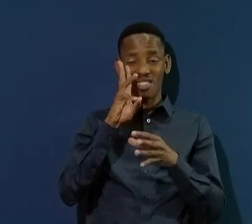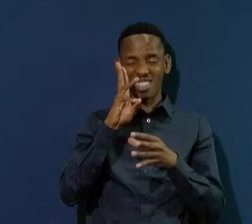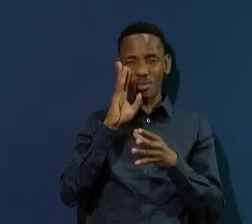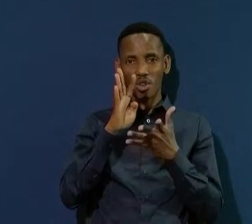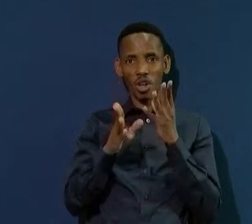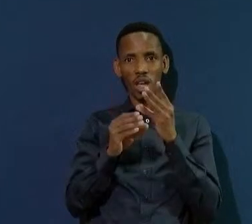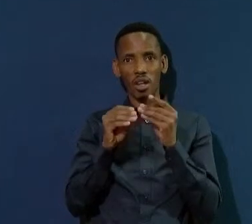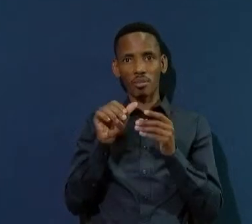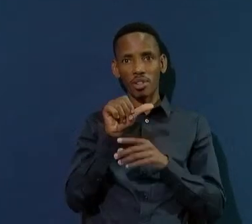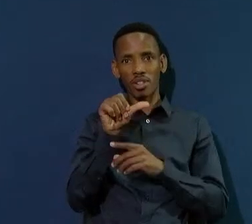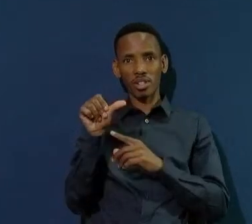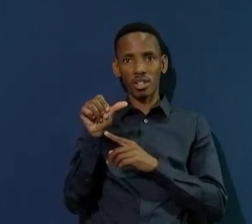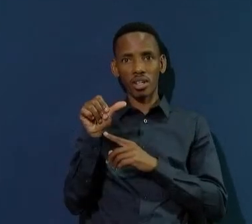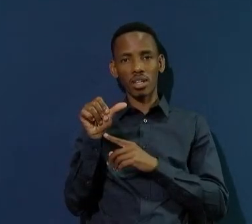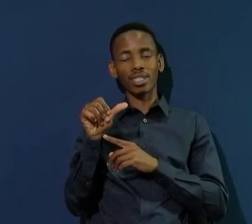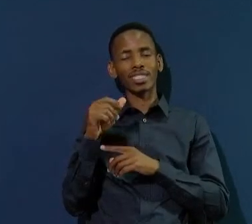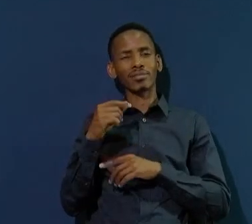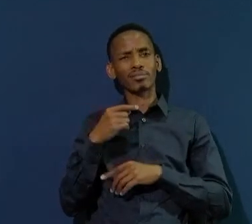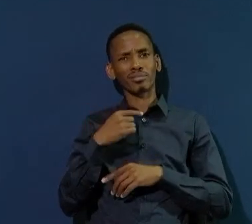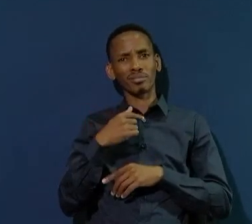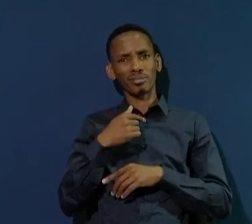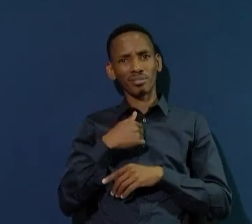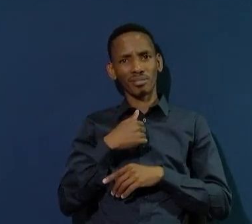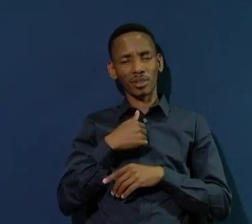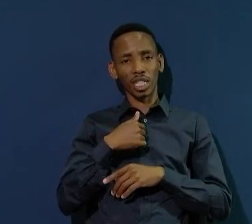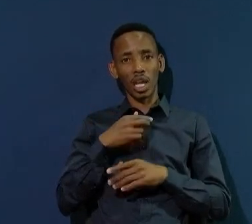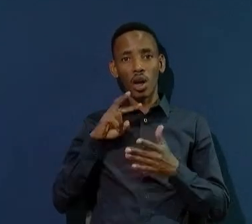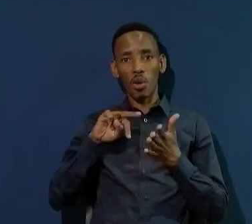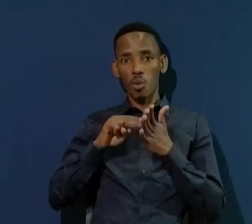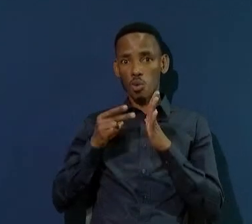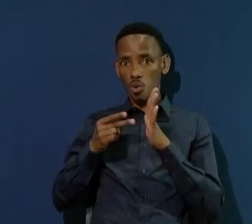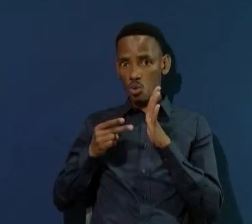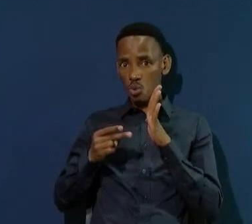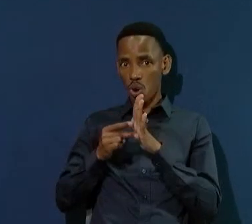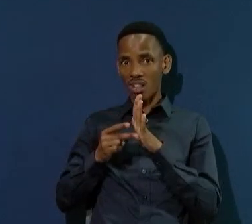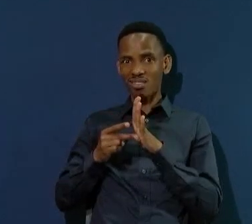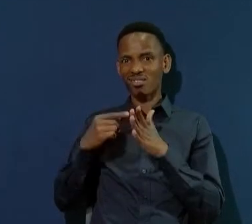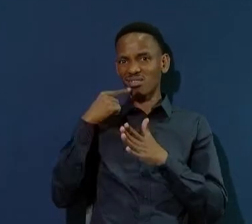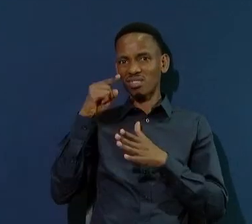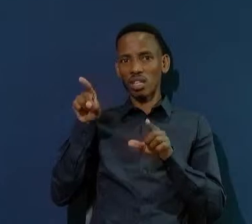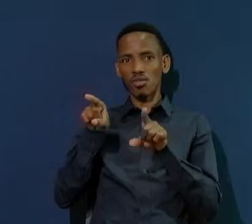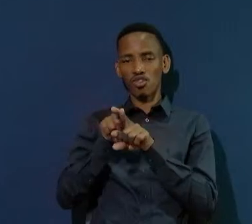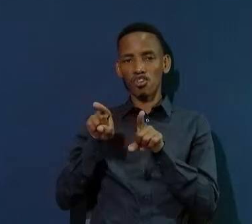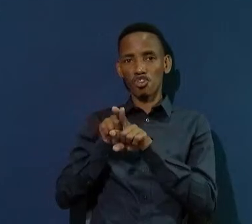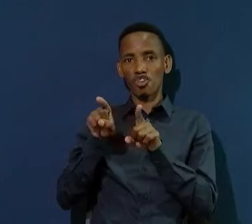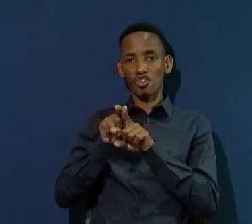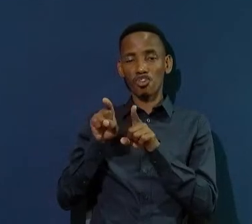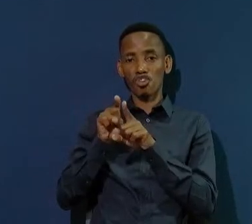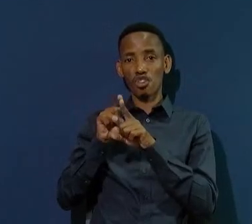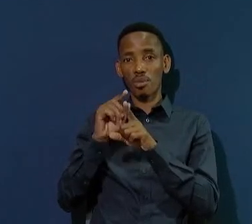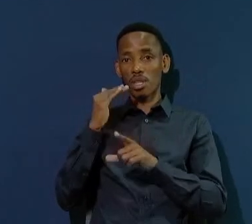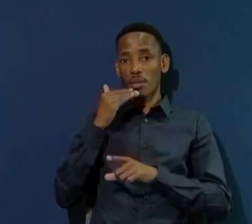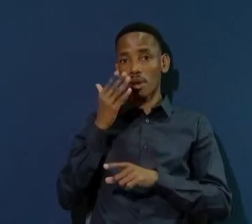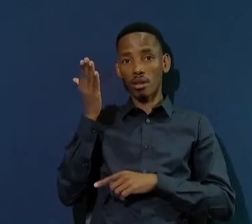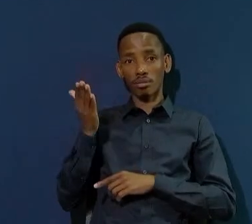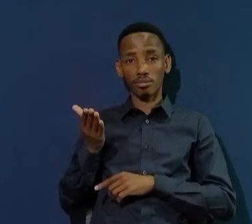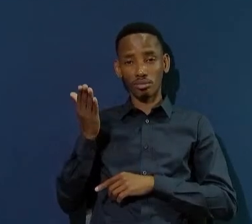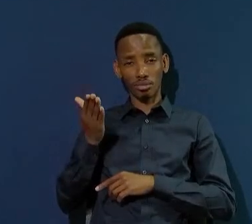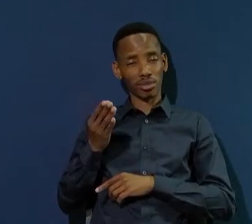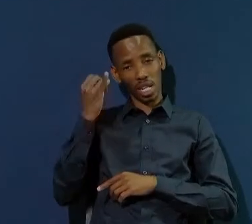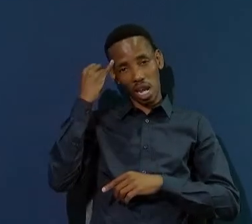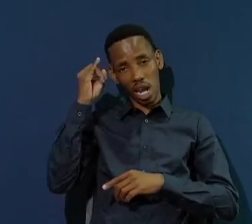would follow the same lines that my colleague has just uttered. I think